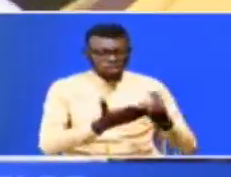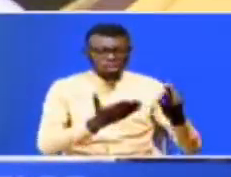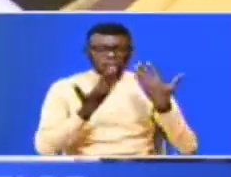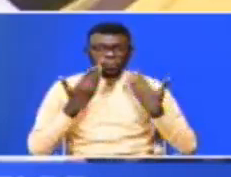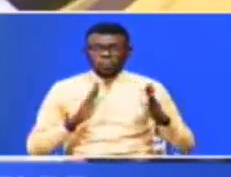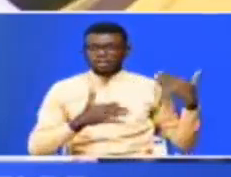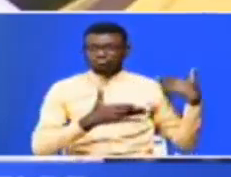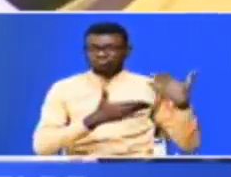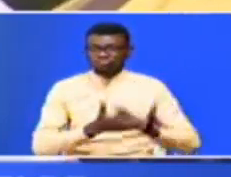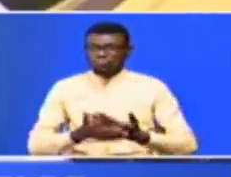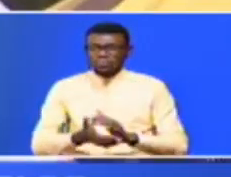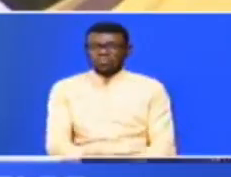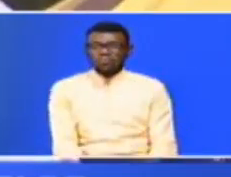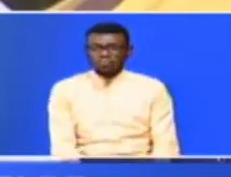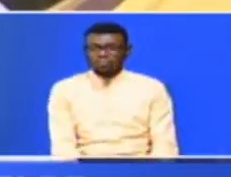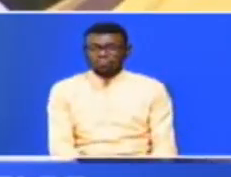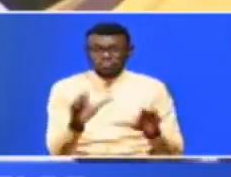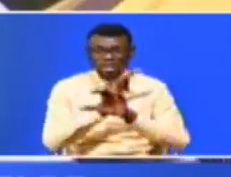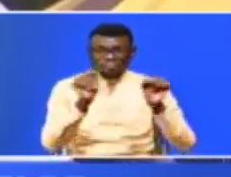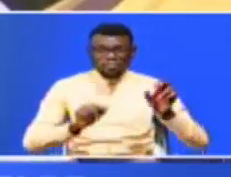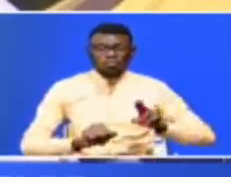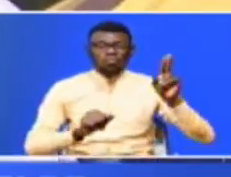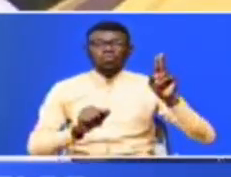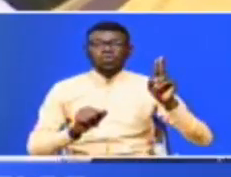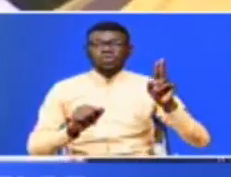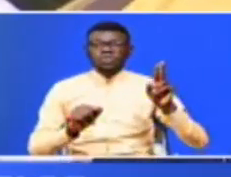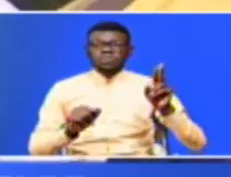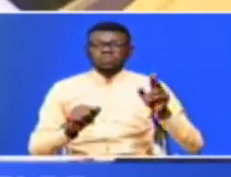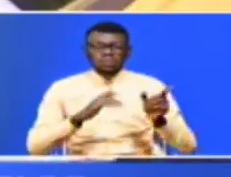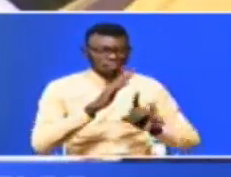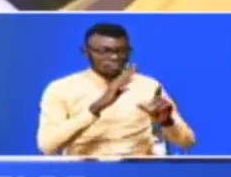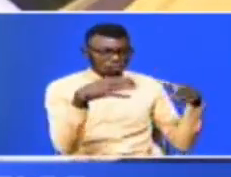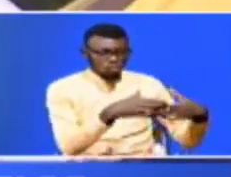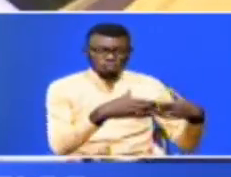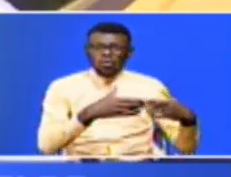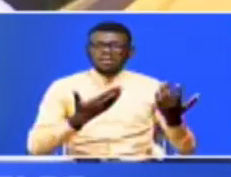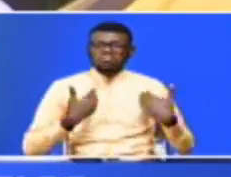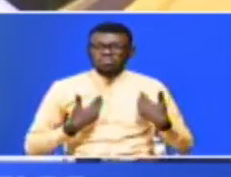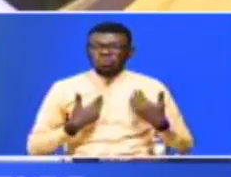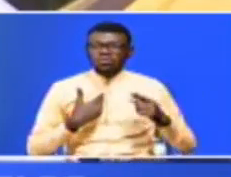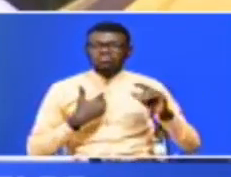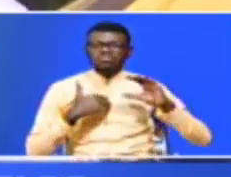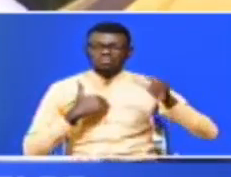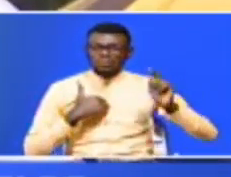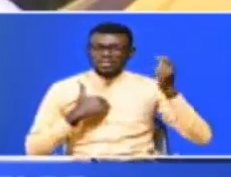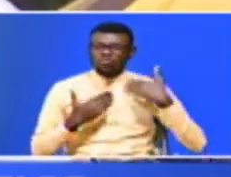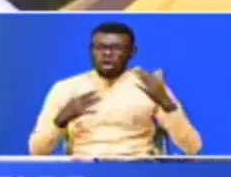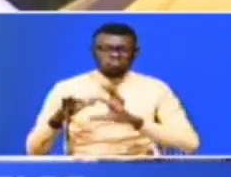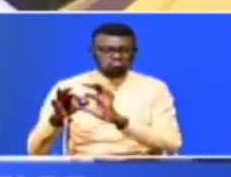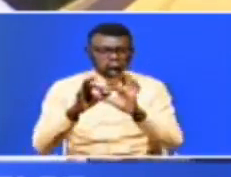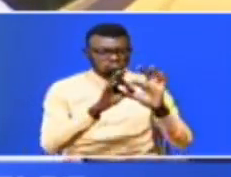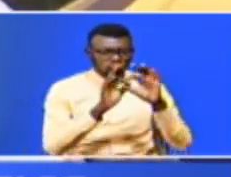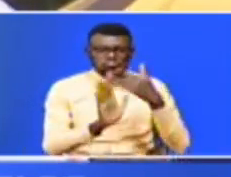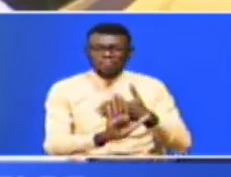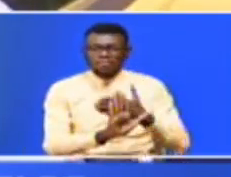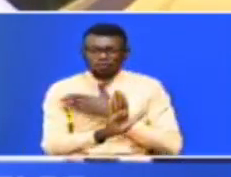seemingly inevitable purge in President Uhuru Kenyatta's cabinet and a quest by Mount Kenya to unite and speak in one voice ahead of the